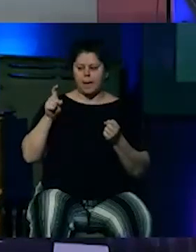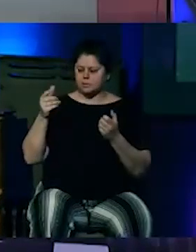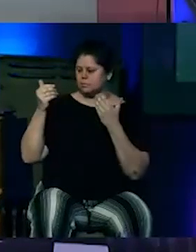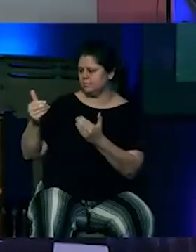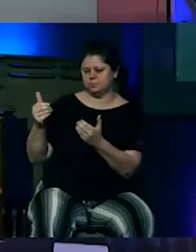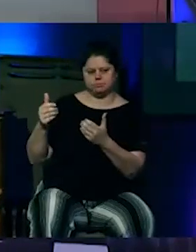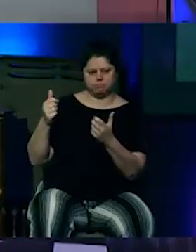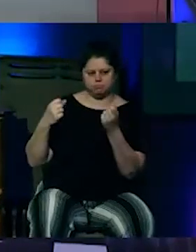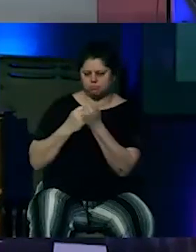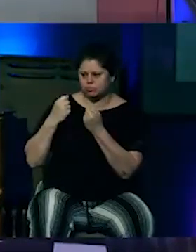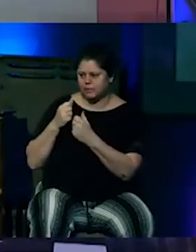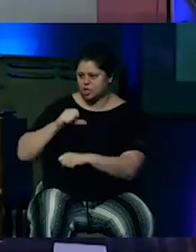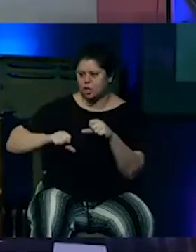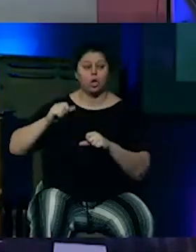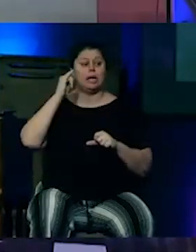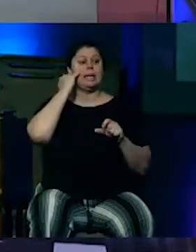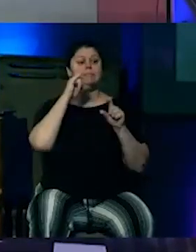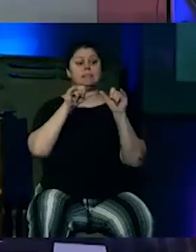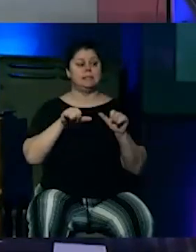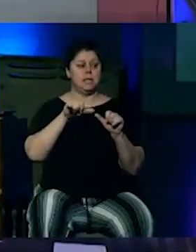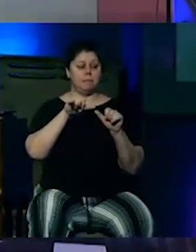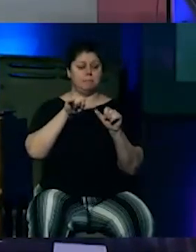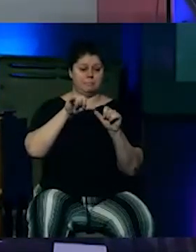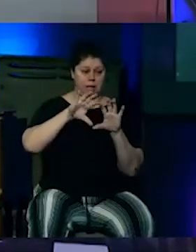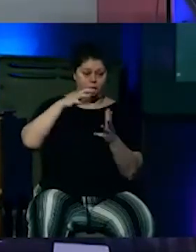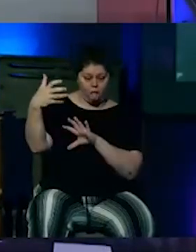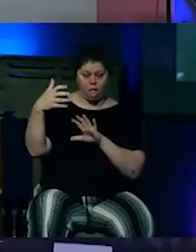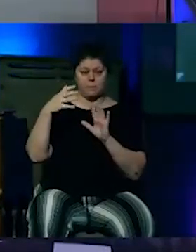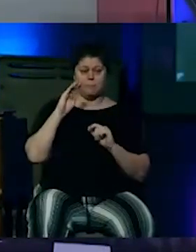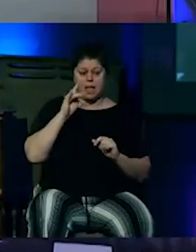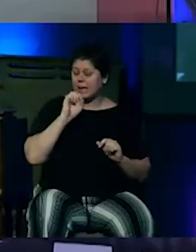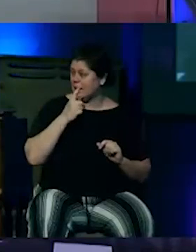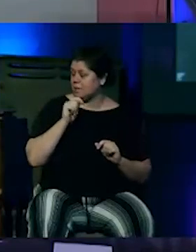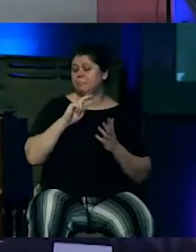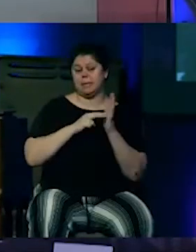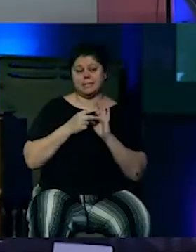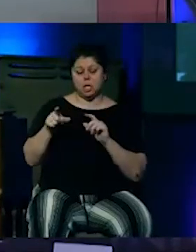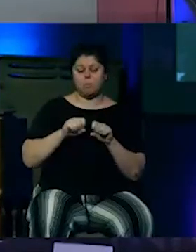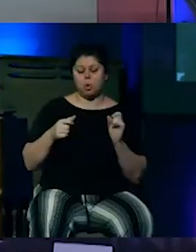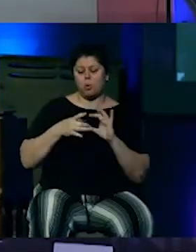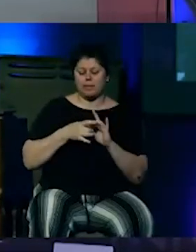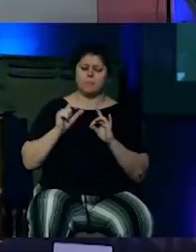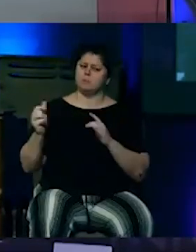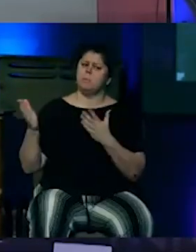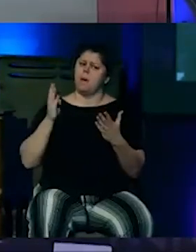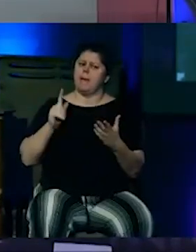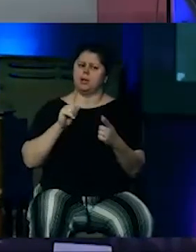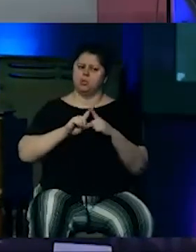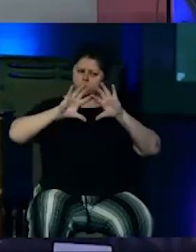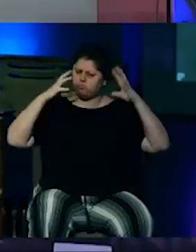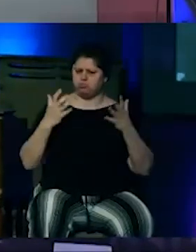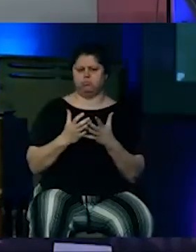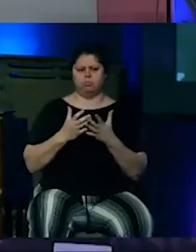to heal a blighted ecosystem, the broken relationships between participants must be brought back to the holistic place of